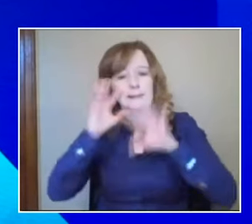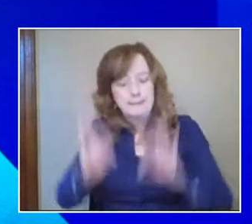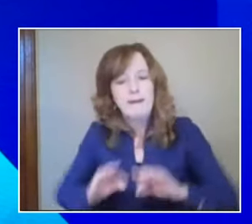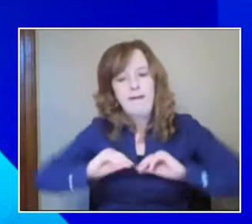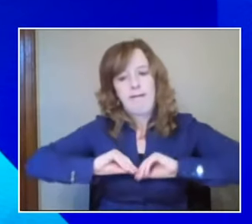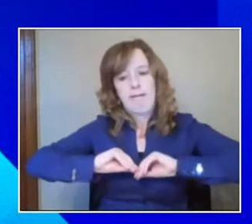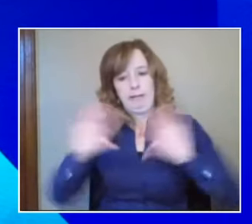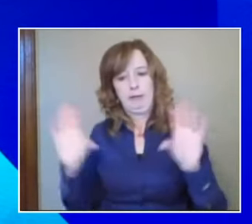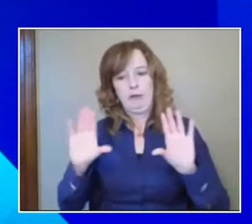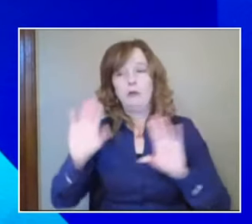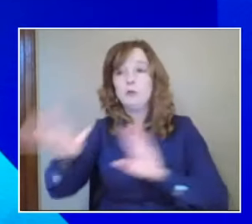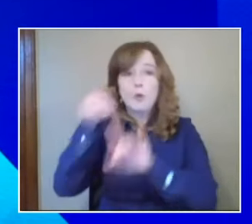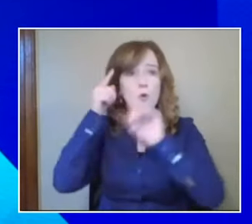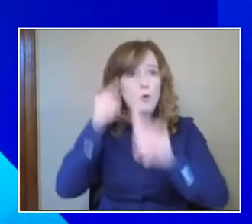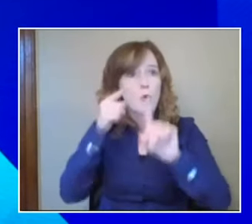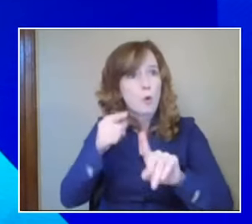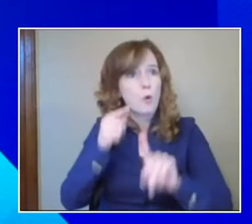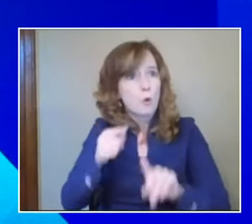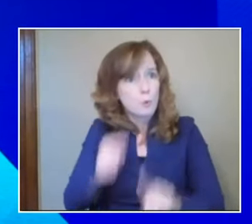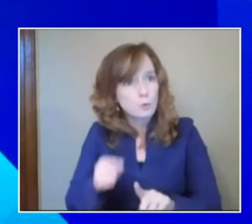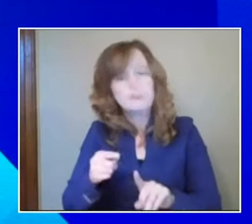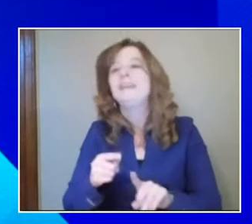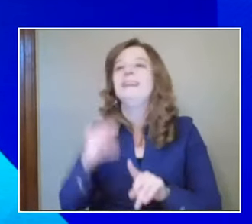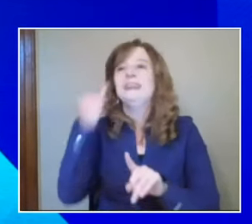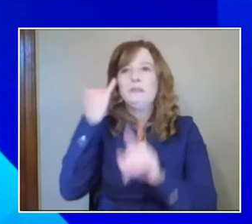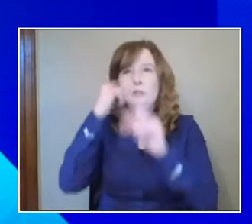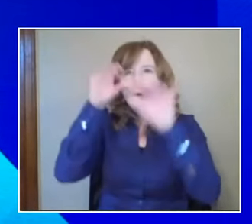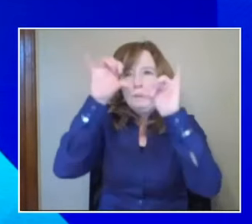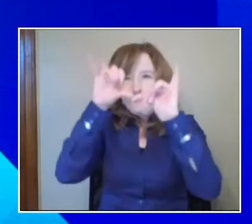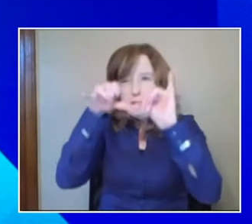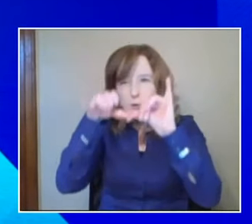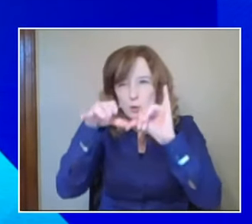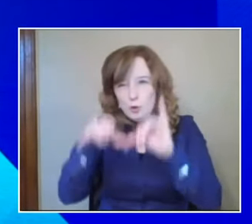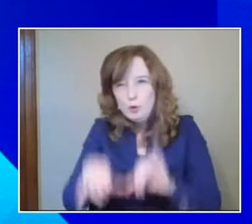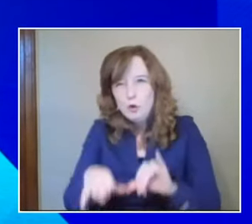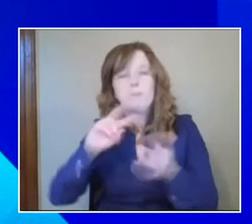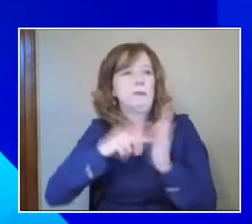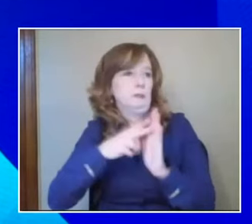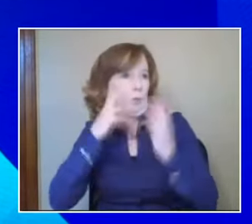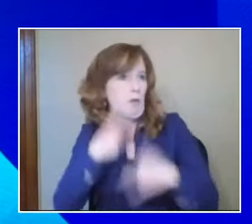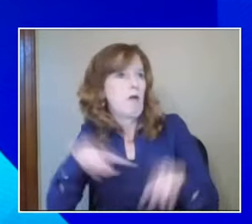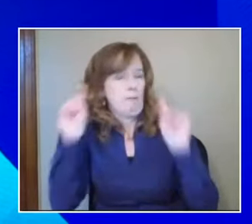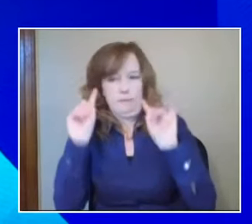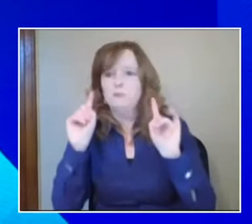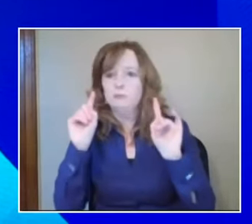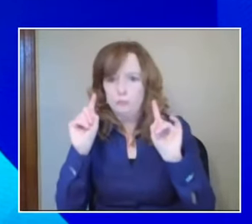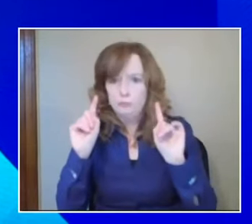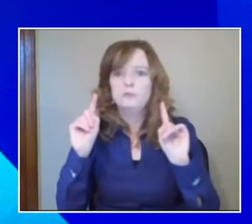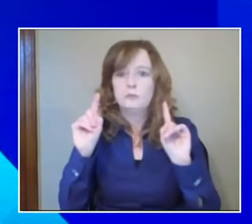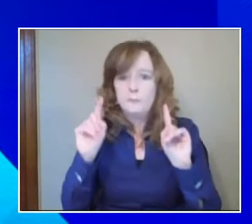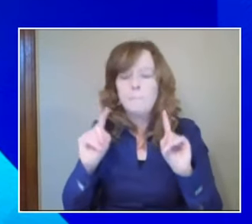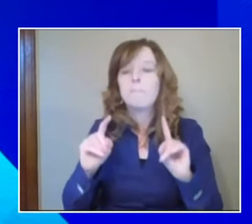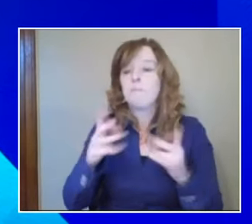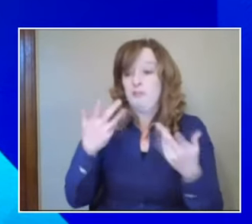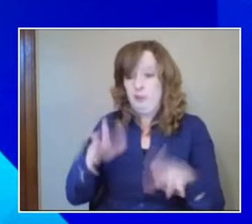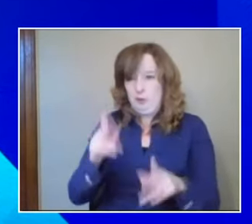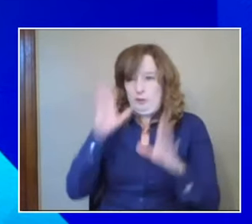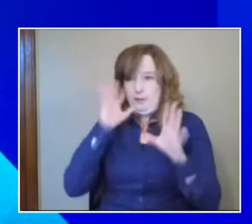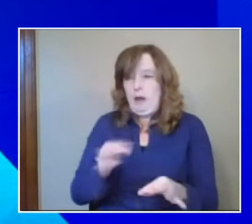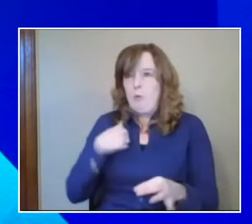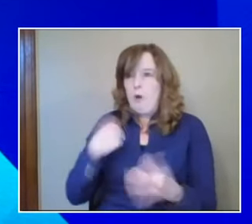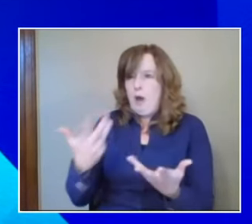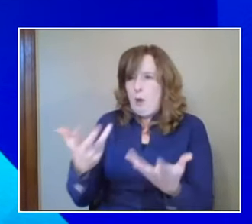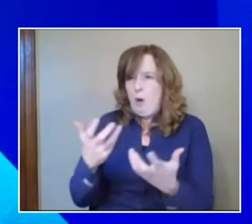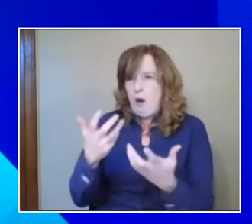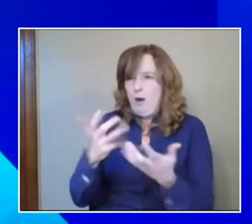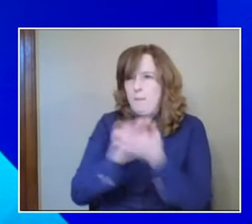to say what gets measured gets done. So when you figure out what you want to accomplish, what you want to be, share that with other